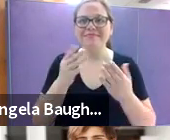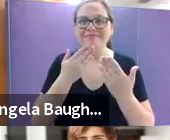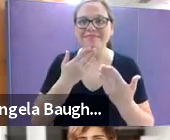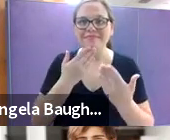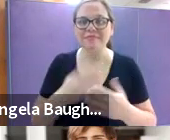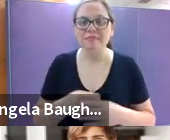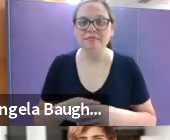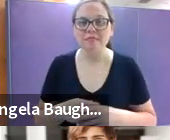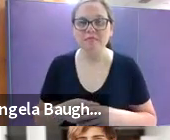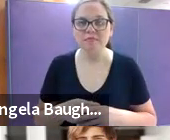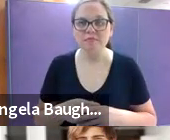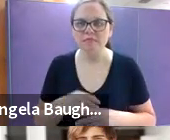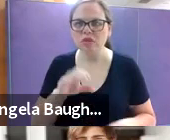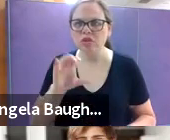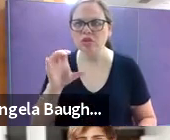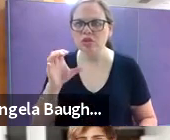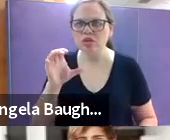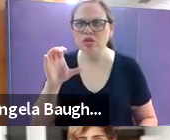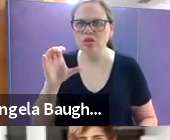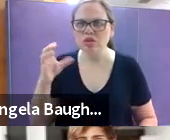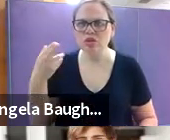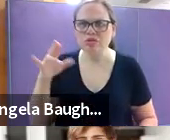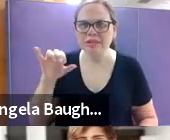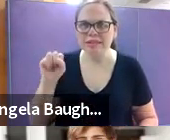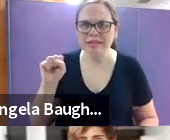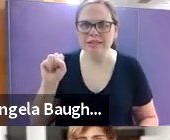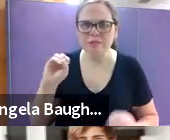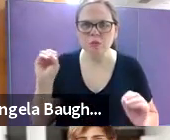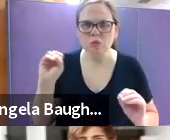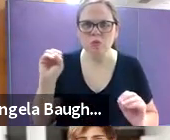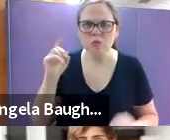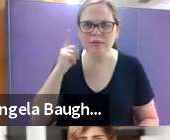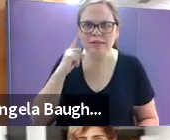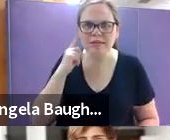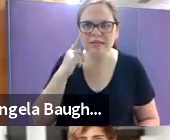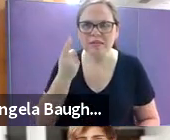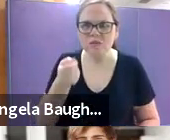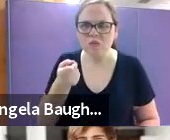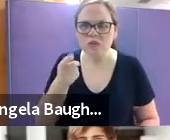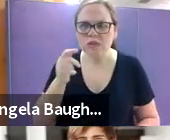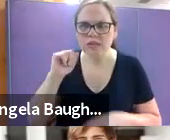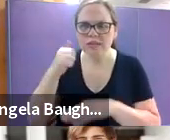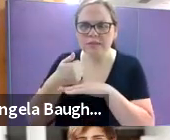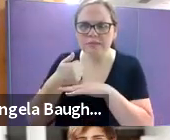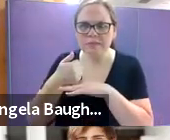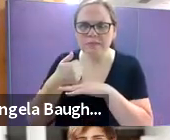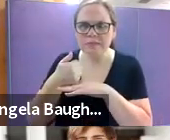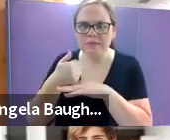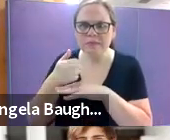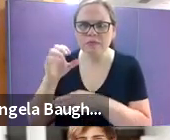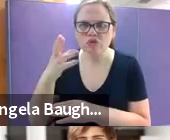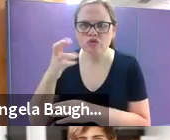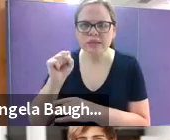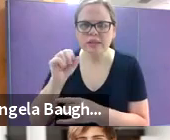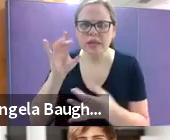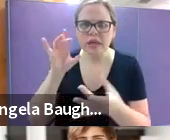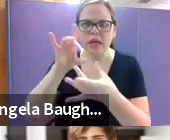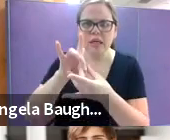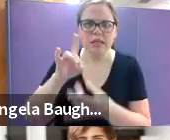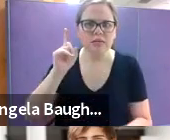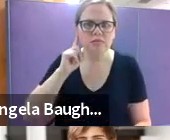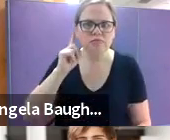see, Chris, you're in, but you don't have any audio set up. You're not connected. Which you can't